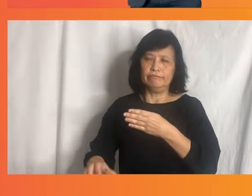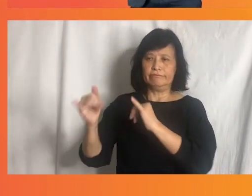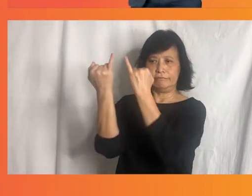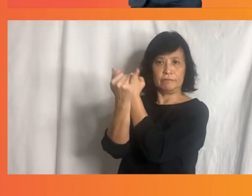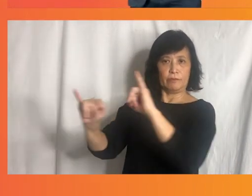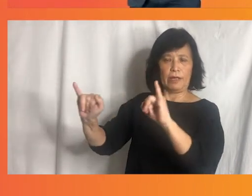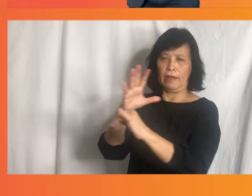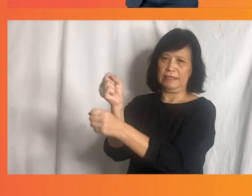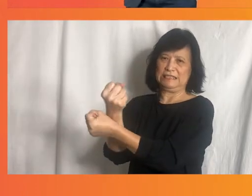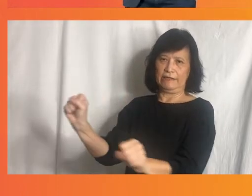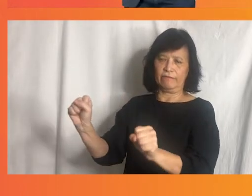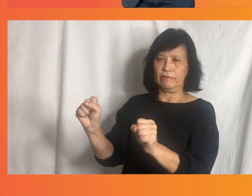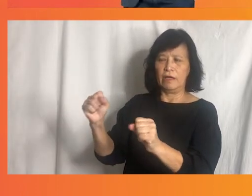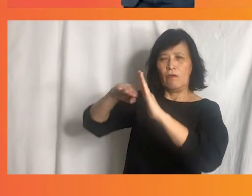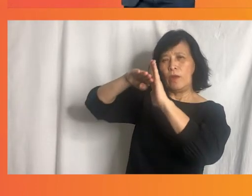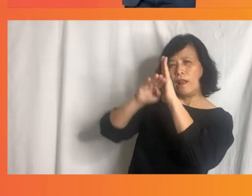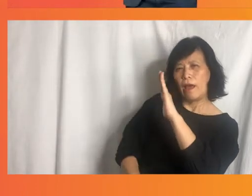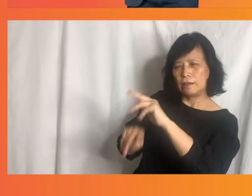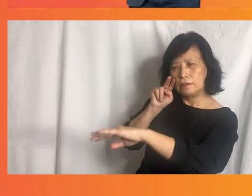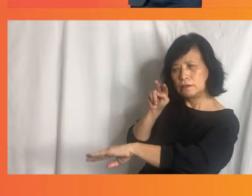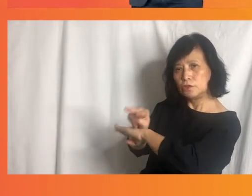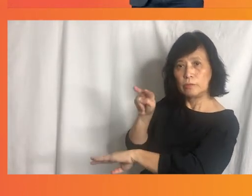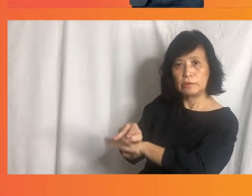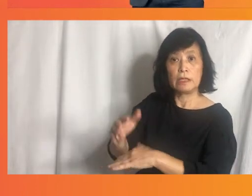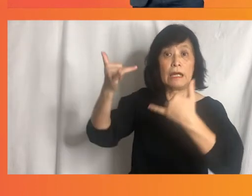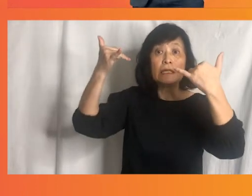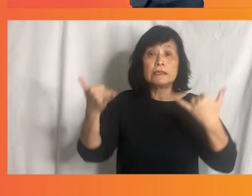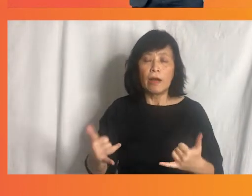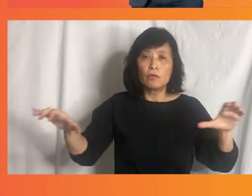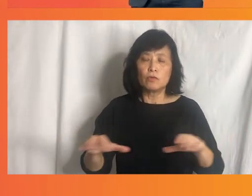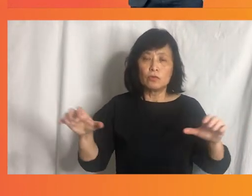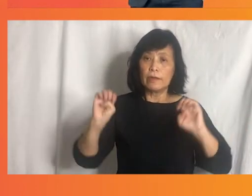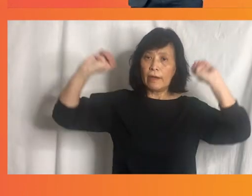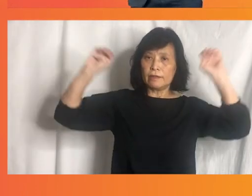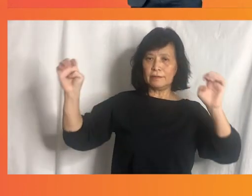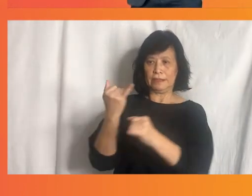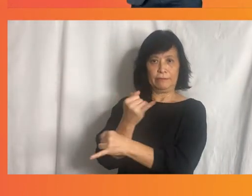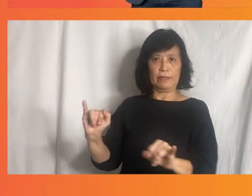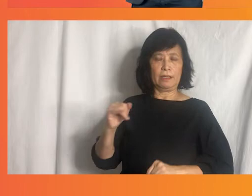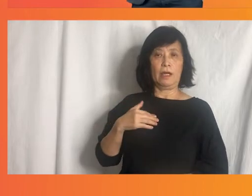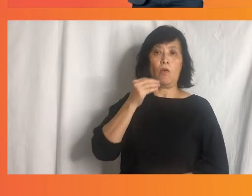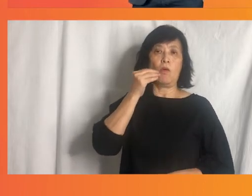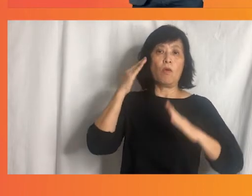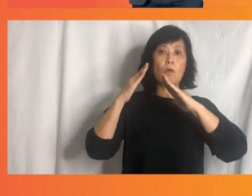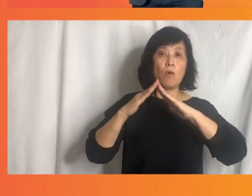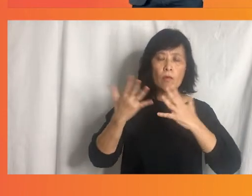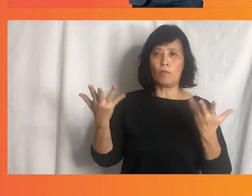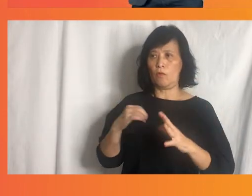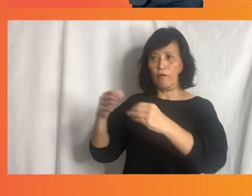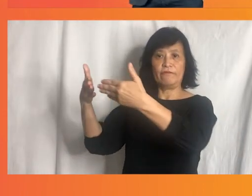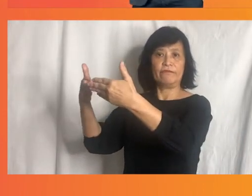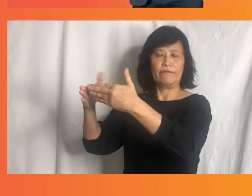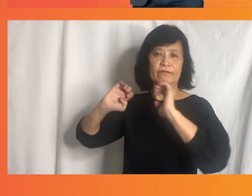with minimal supervision. And he is now actually doing exercises independently at home, at the fitness corners, and